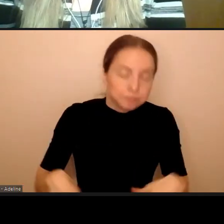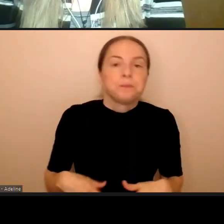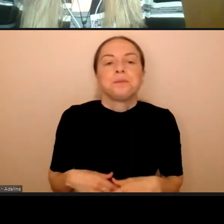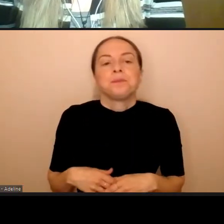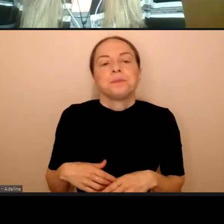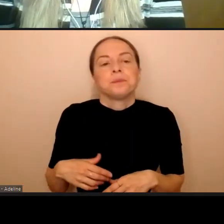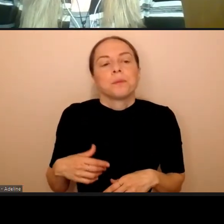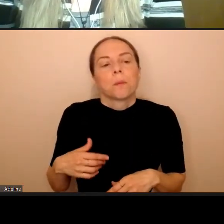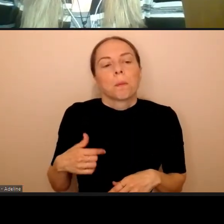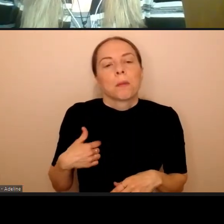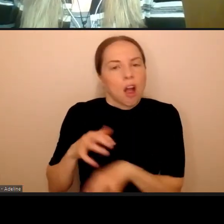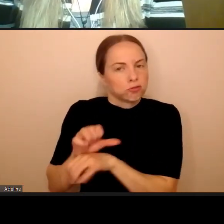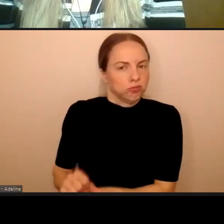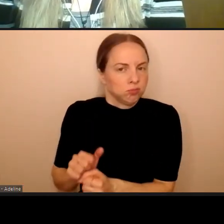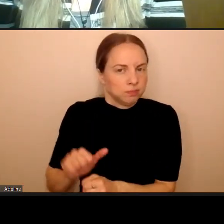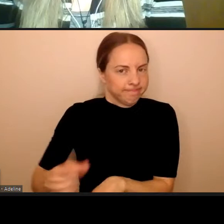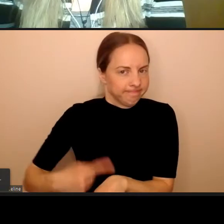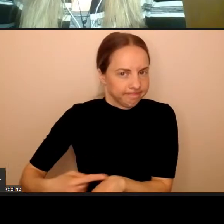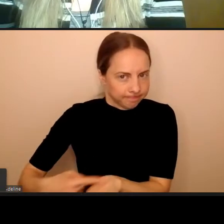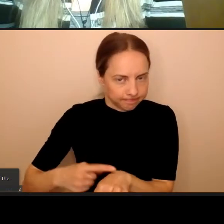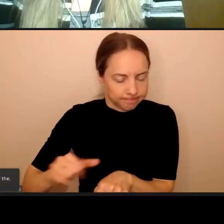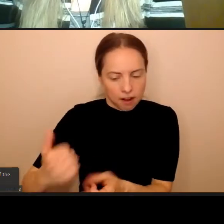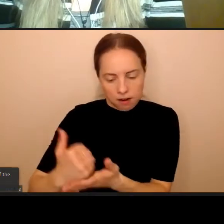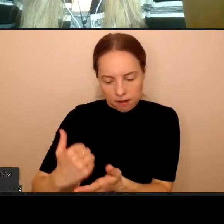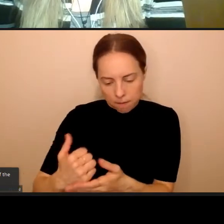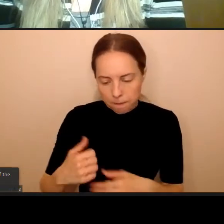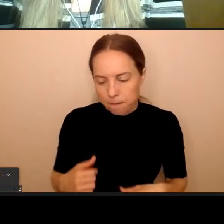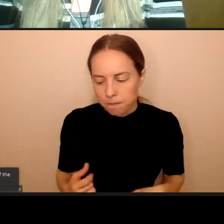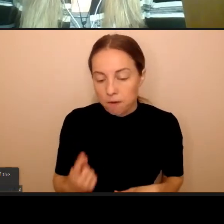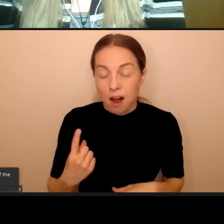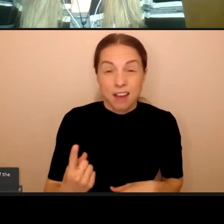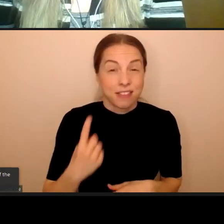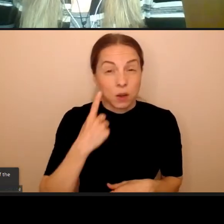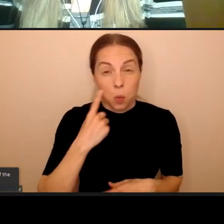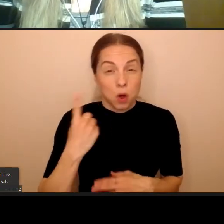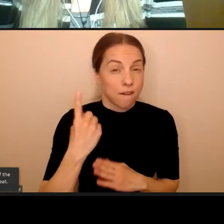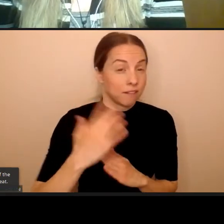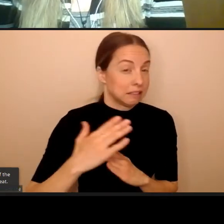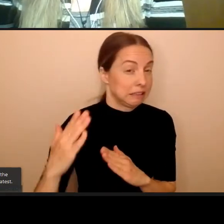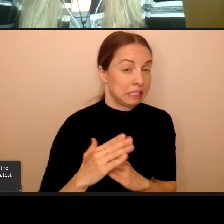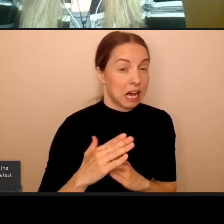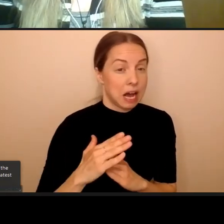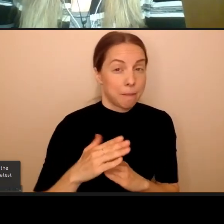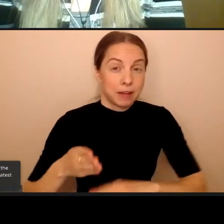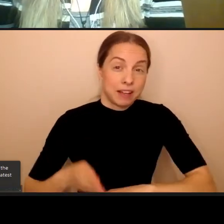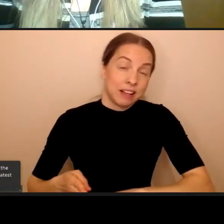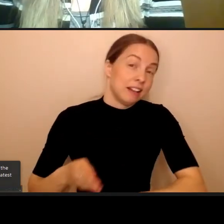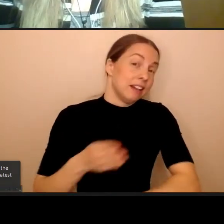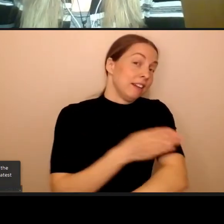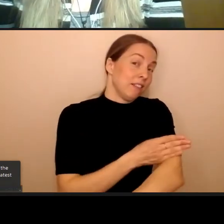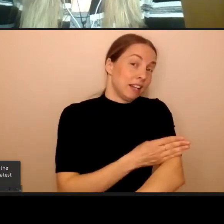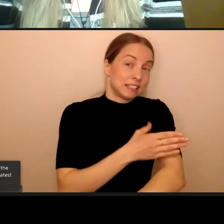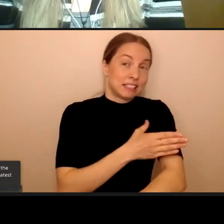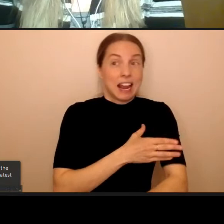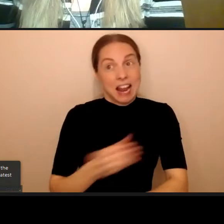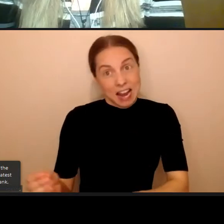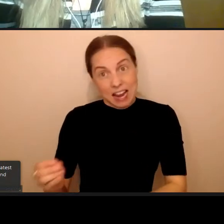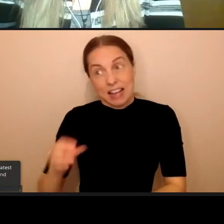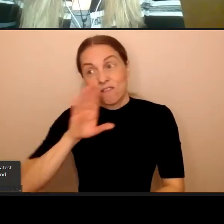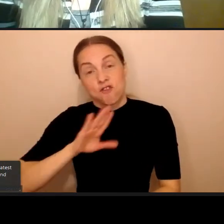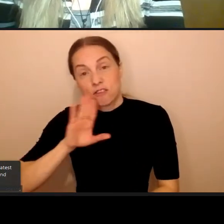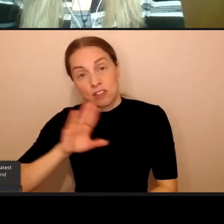that's very helpful to me. I think one of the greatest advancements and one of the greatest frustrations that's ever been created for blind